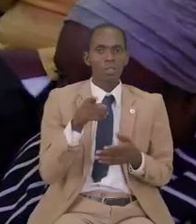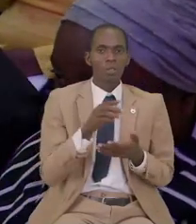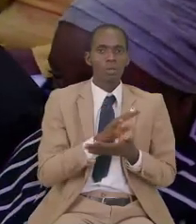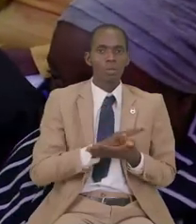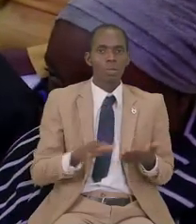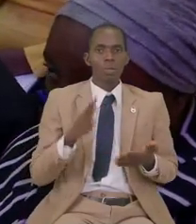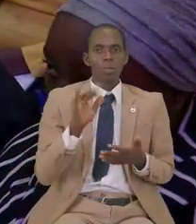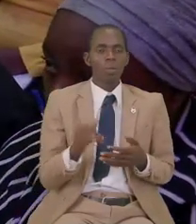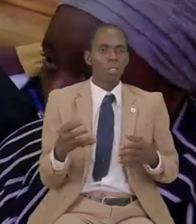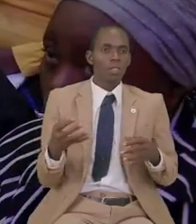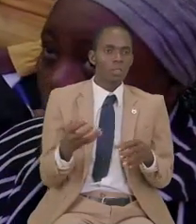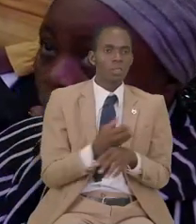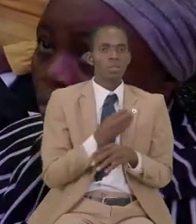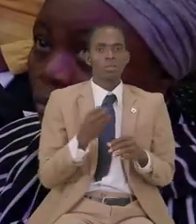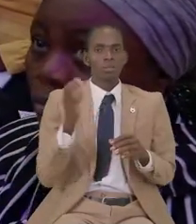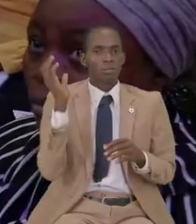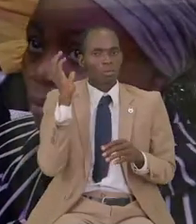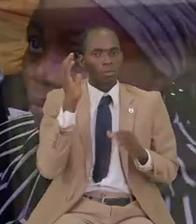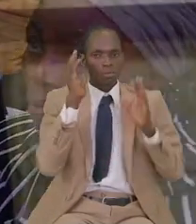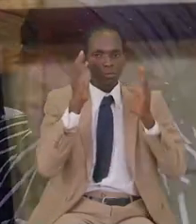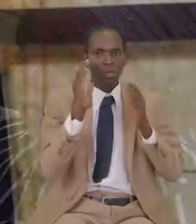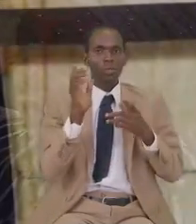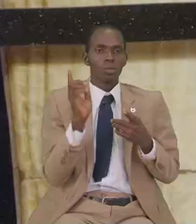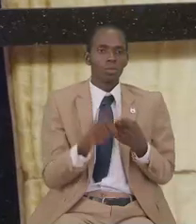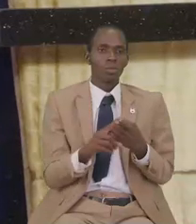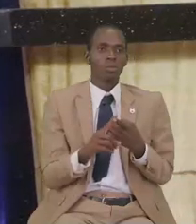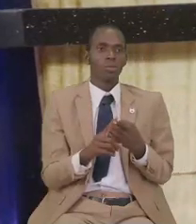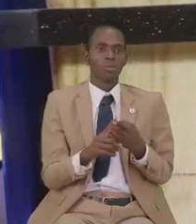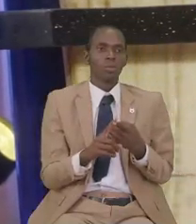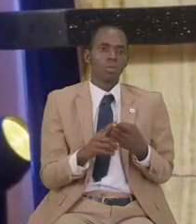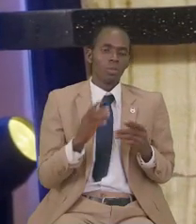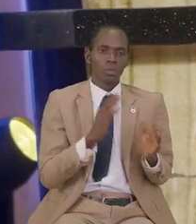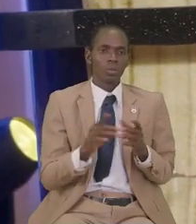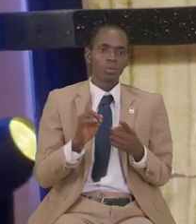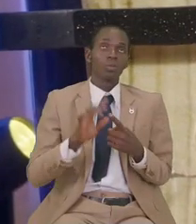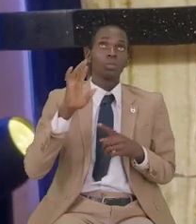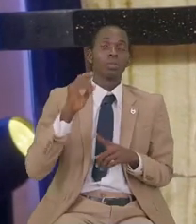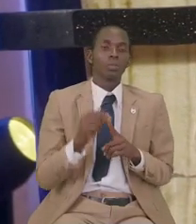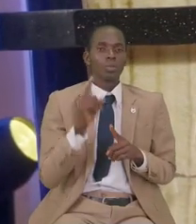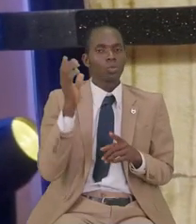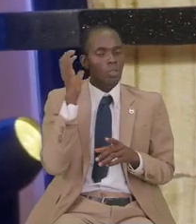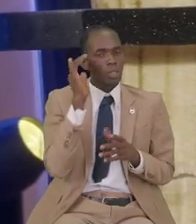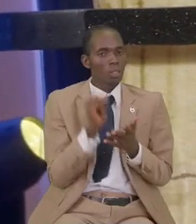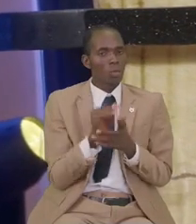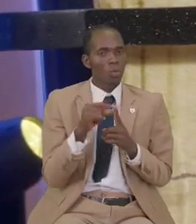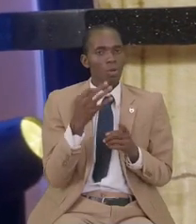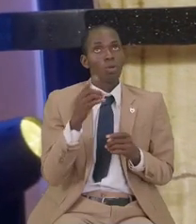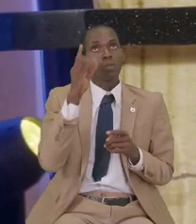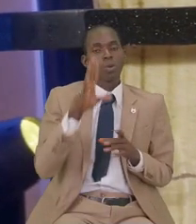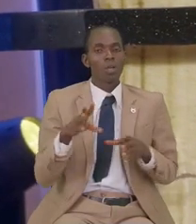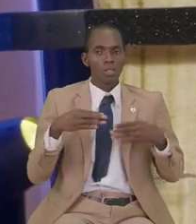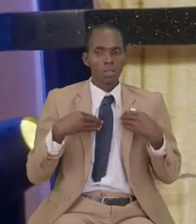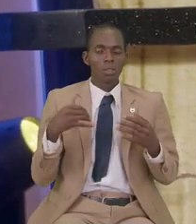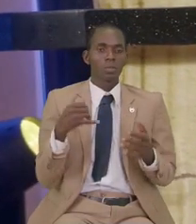thereto according to thy word. How do we cleanse our ways? We hear the word of God, we take that word to the Lord, and we allow the blood